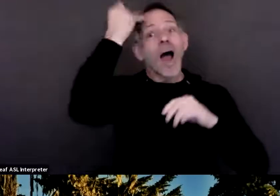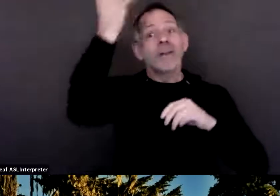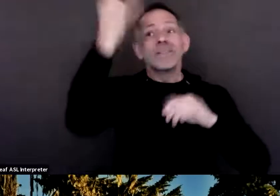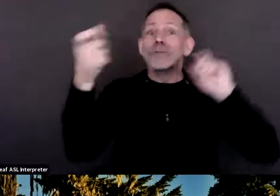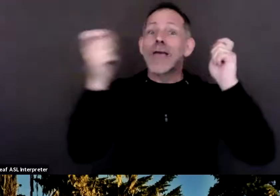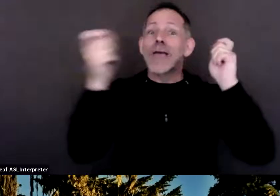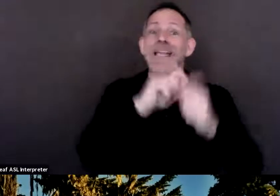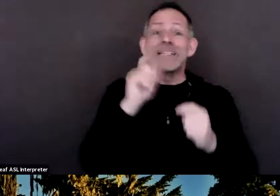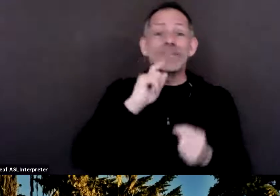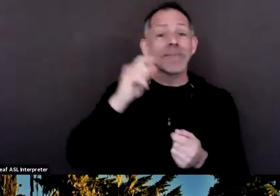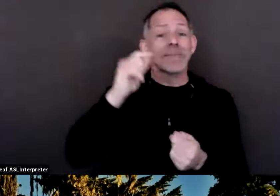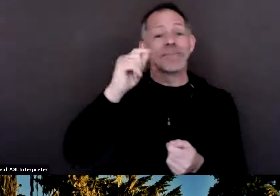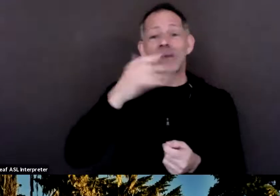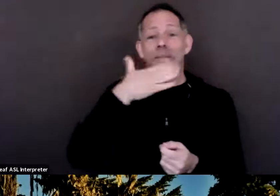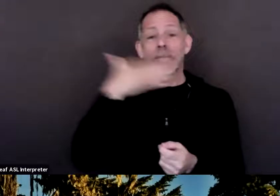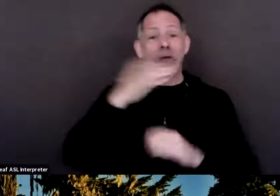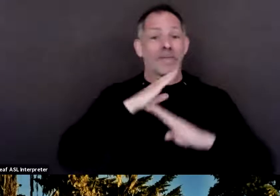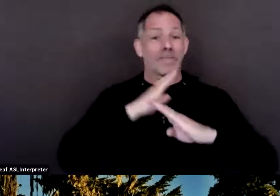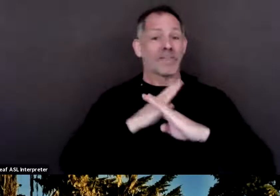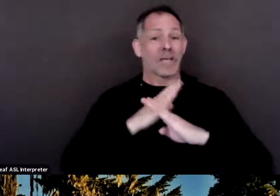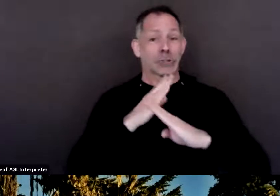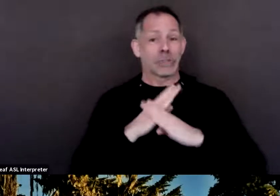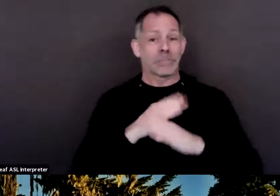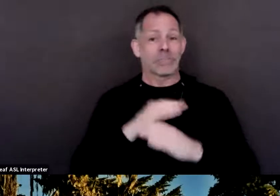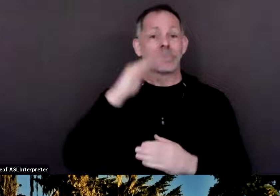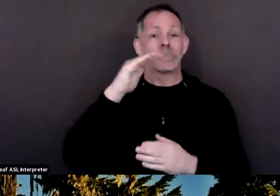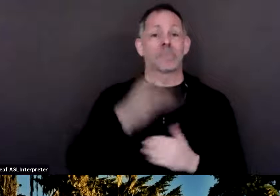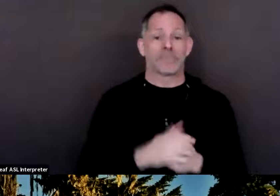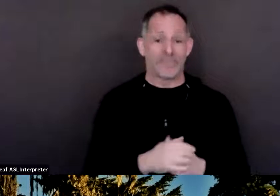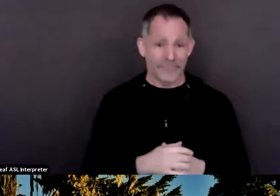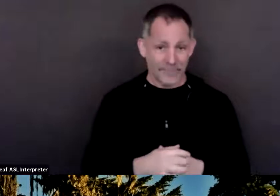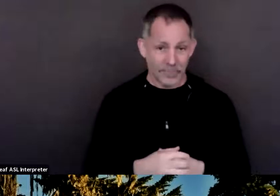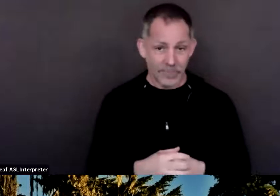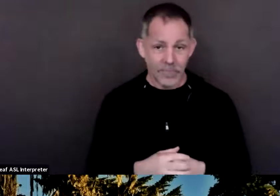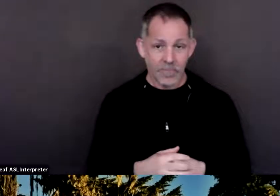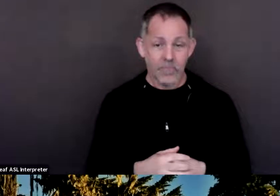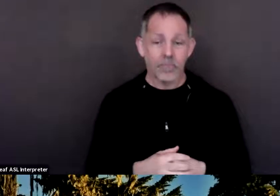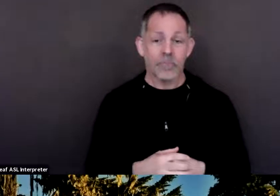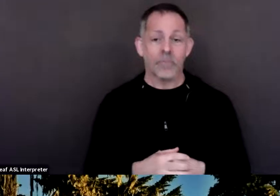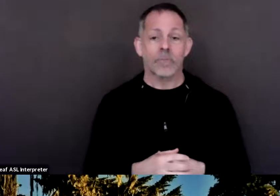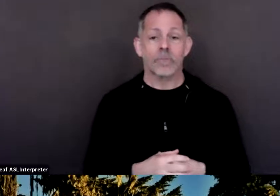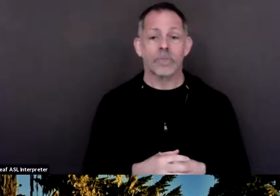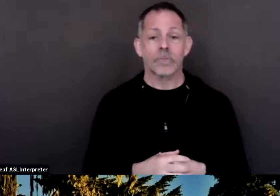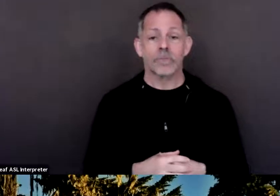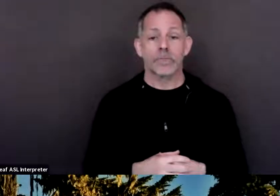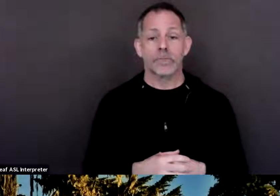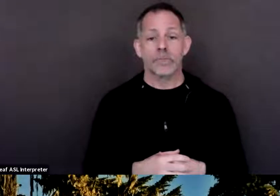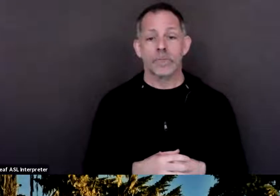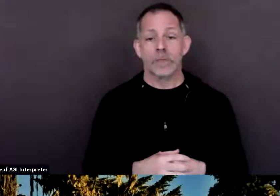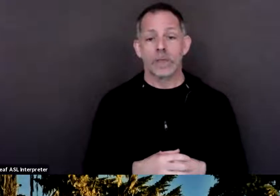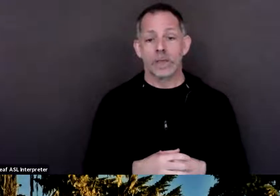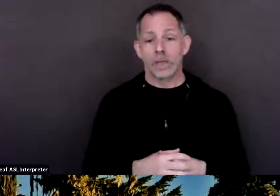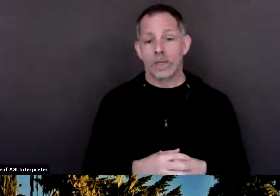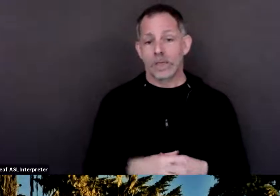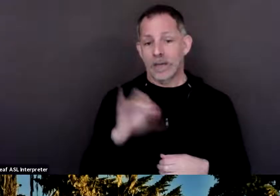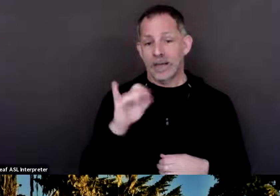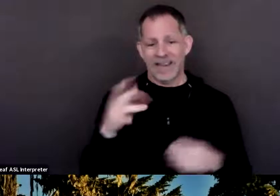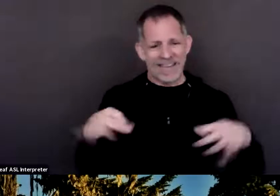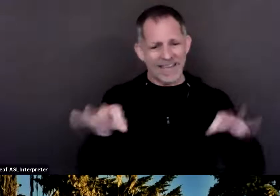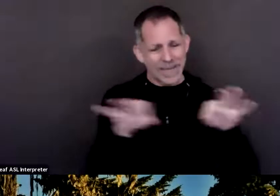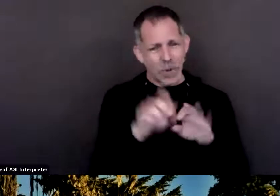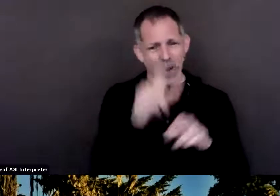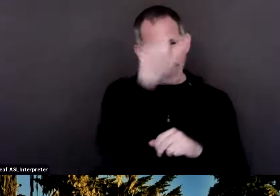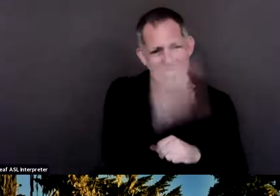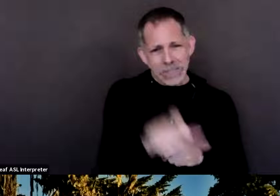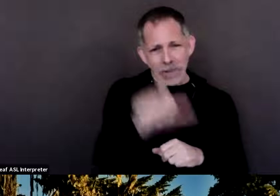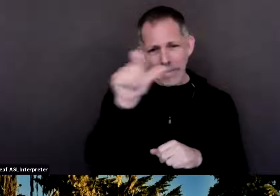and we've got to keep running it, but it's not, we need everybody to chip in, not only by getting